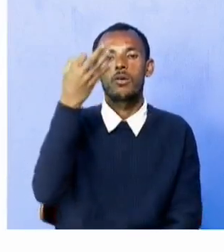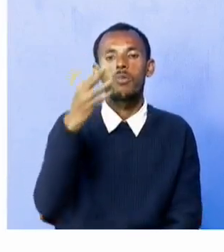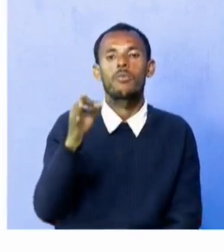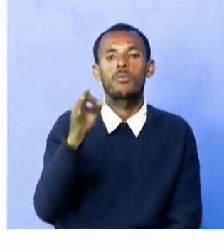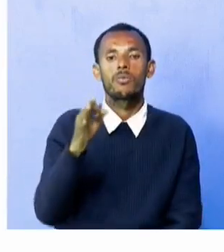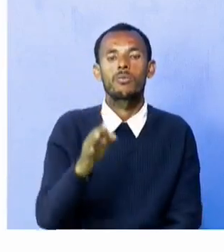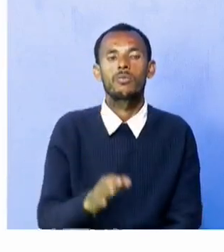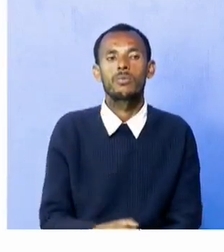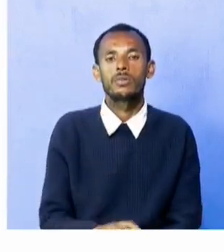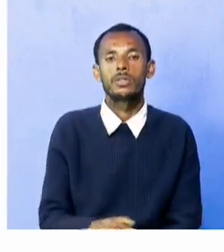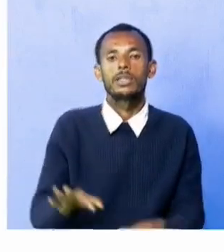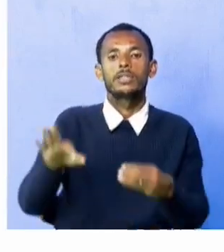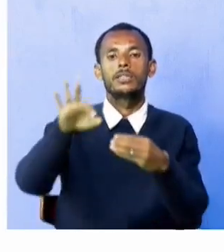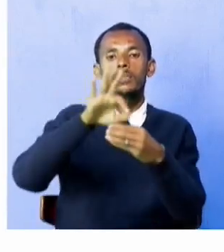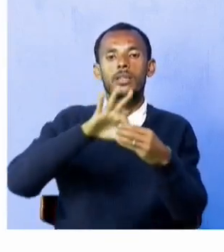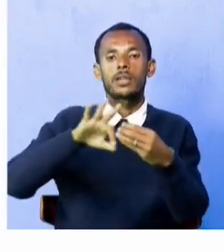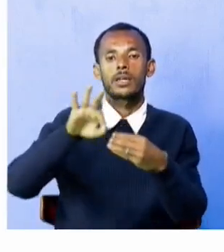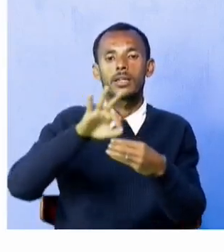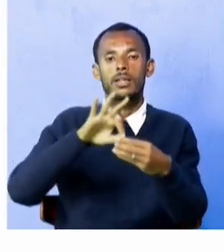a